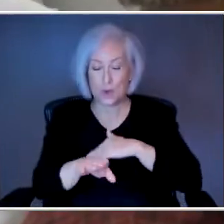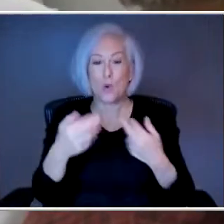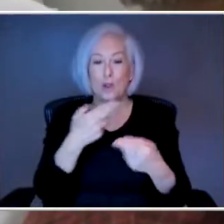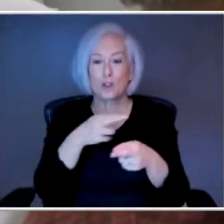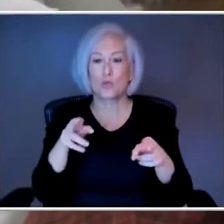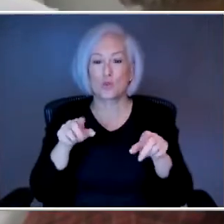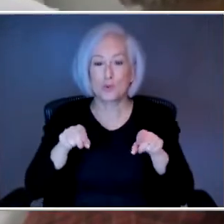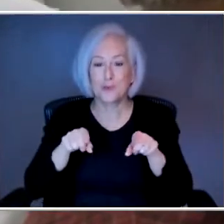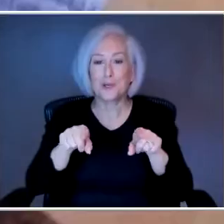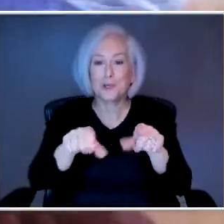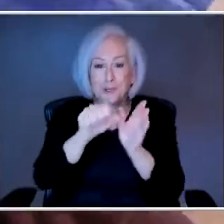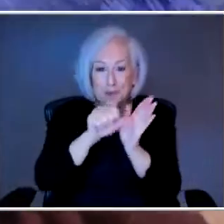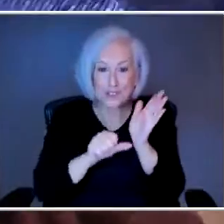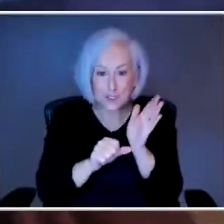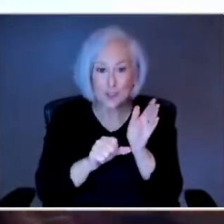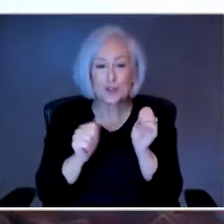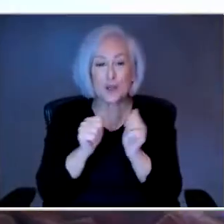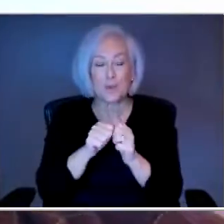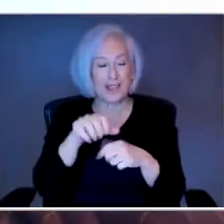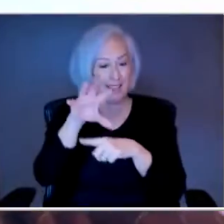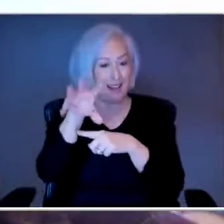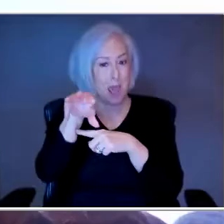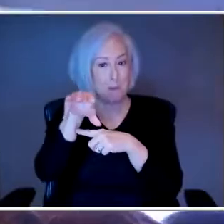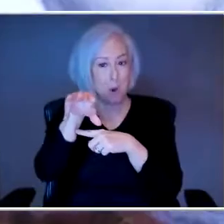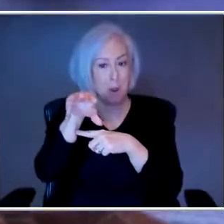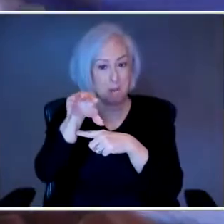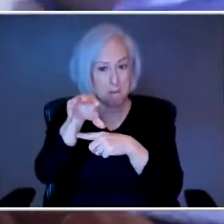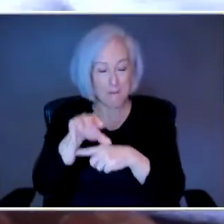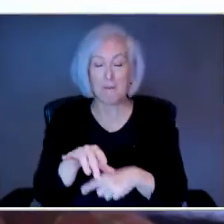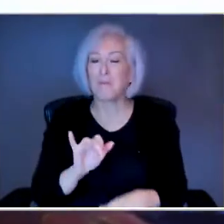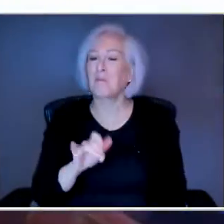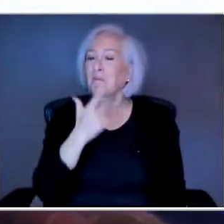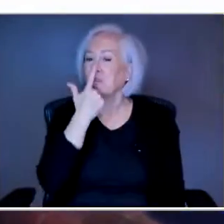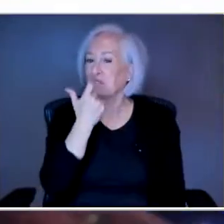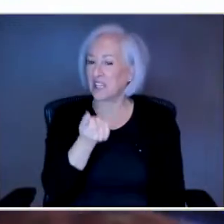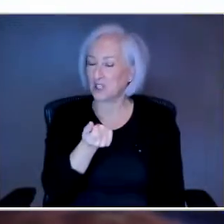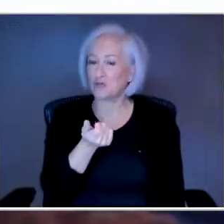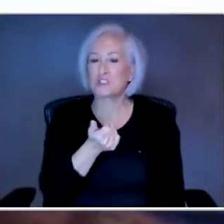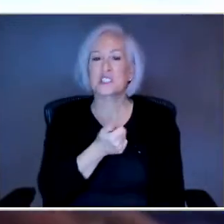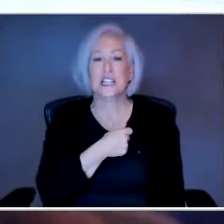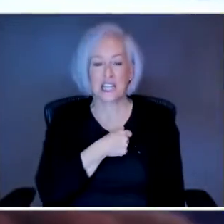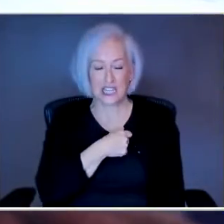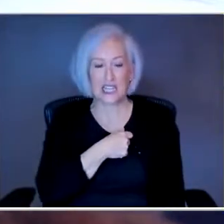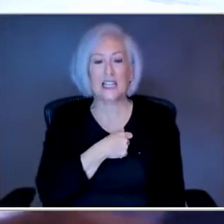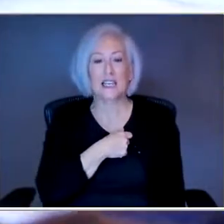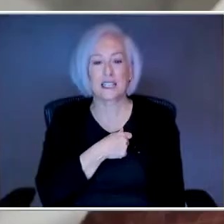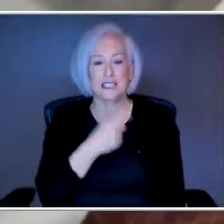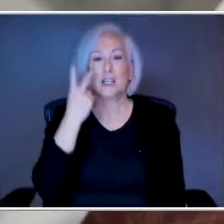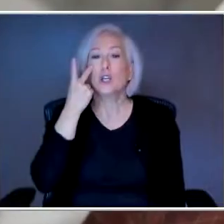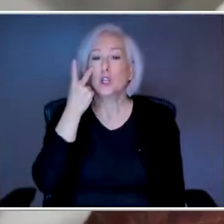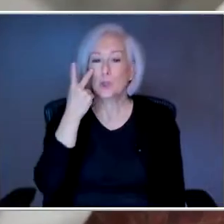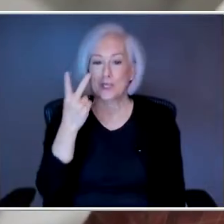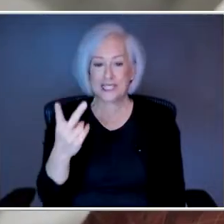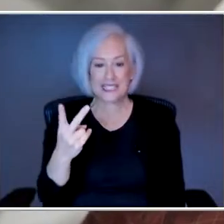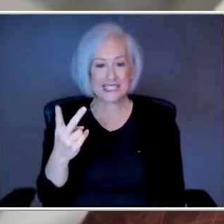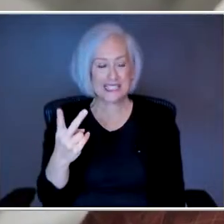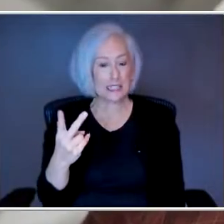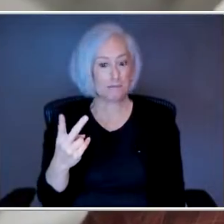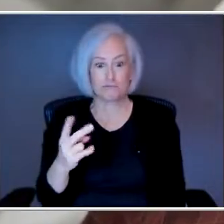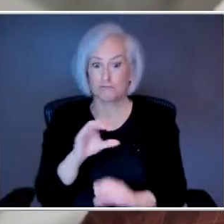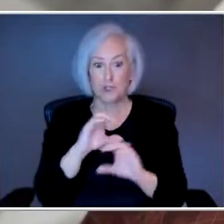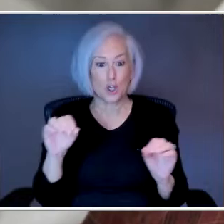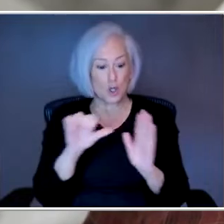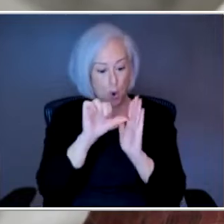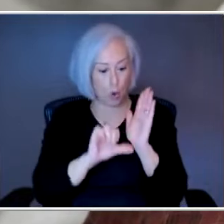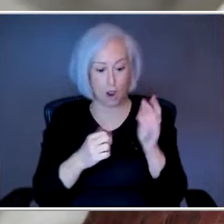surgery. This is kind of interesting. As we can see, it doesn't require an operating room. You just go in